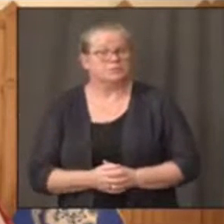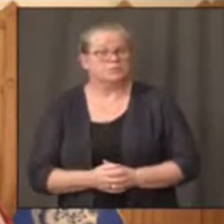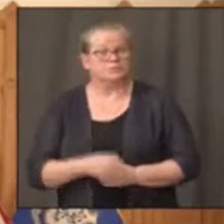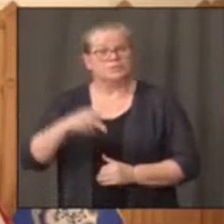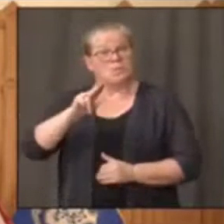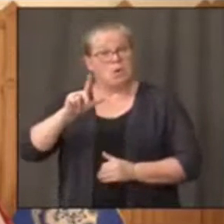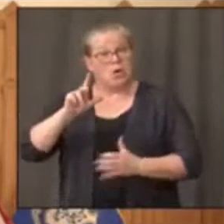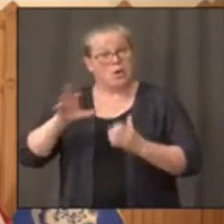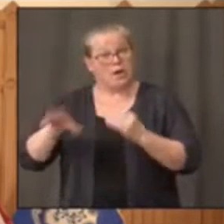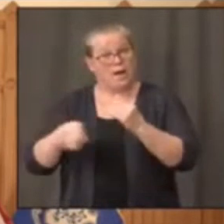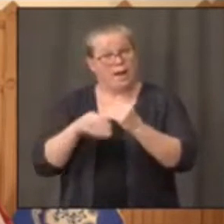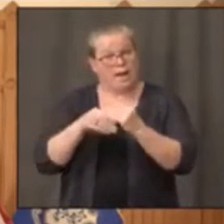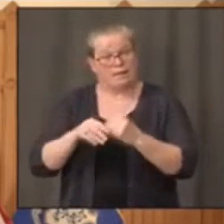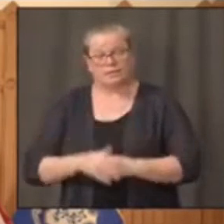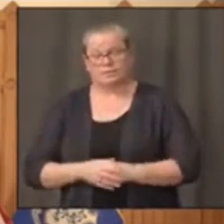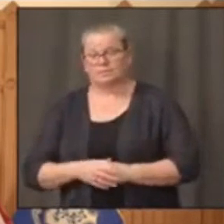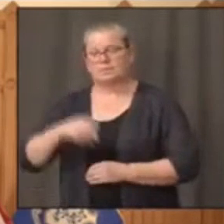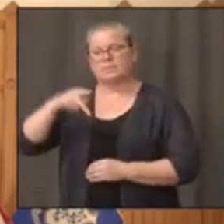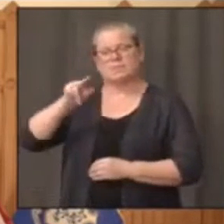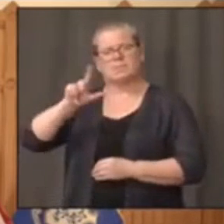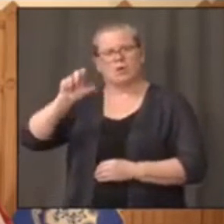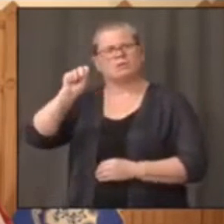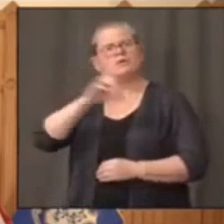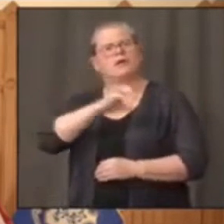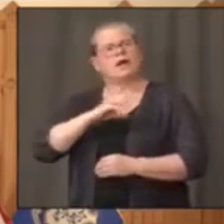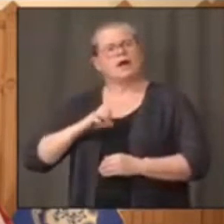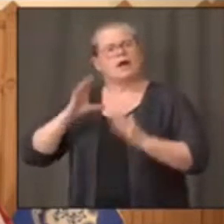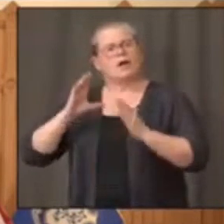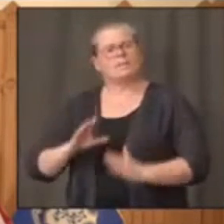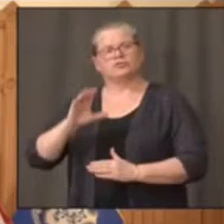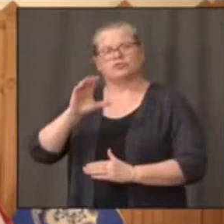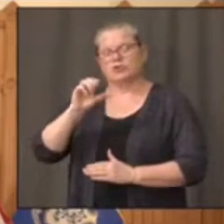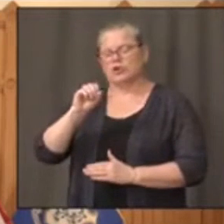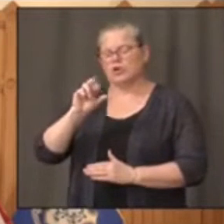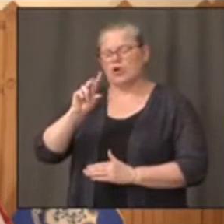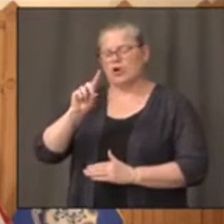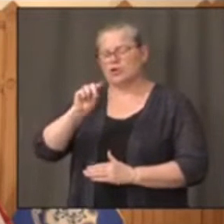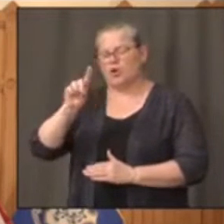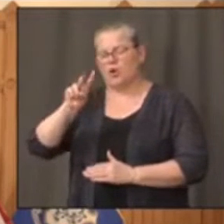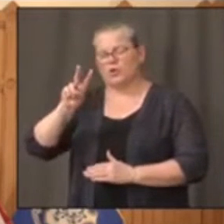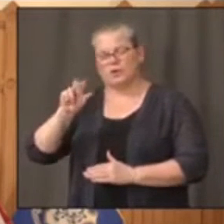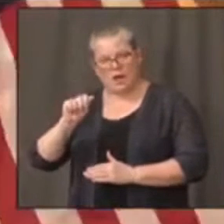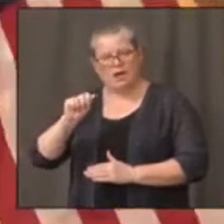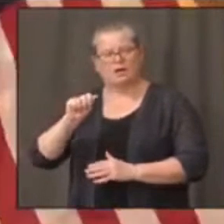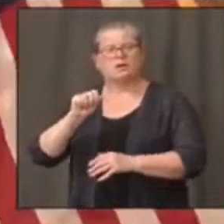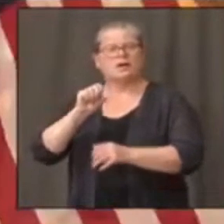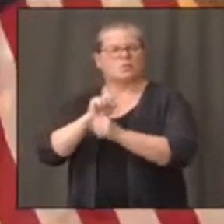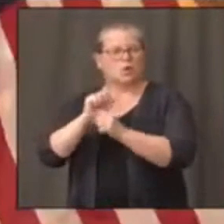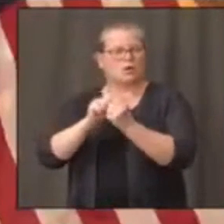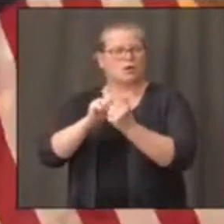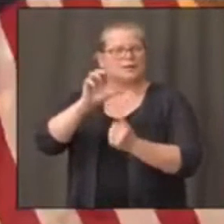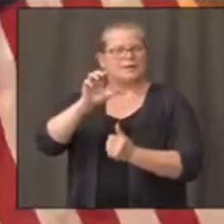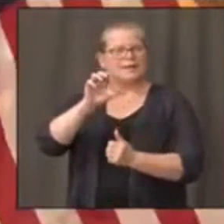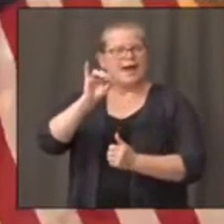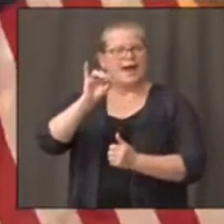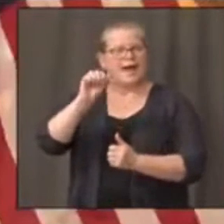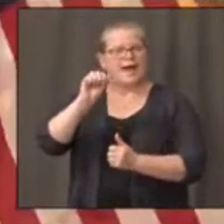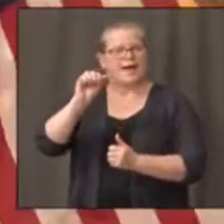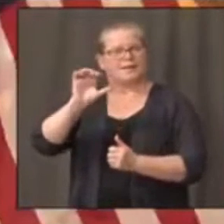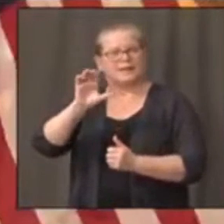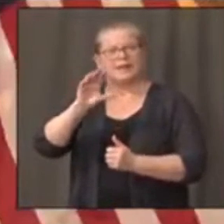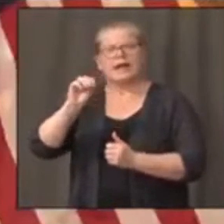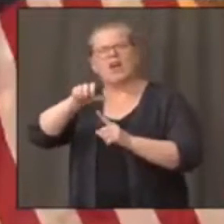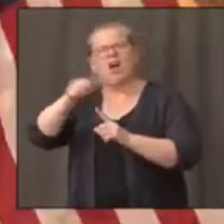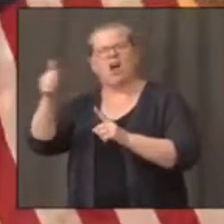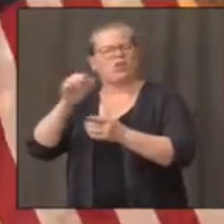with the education plan, said that they're going to be working directly with CIAC and the relevant sports leagues within the state.